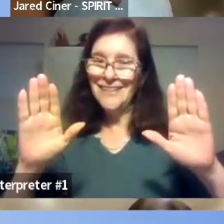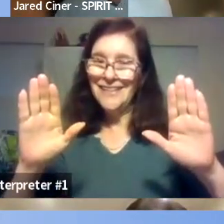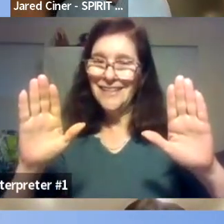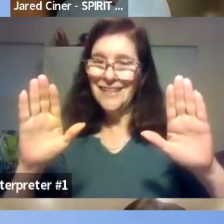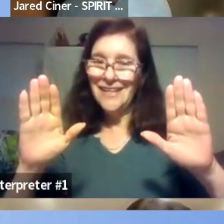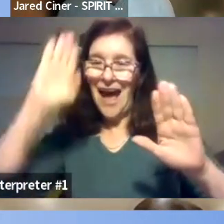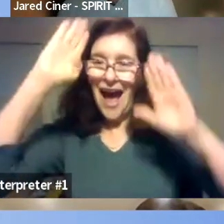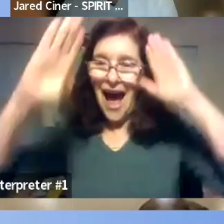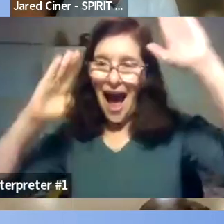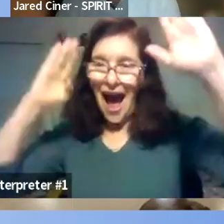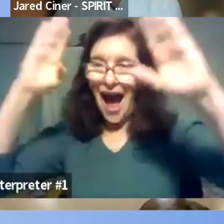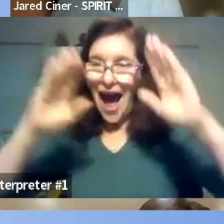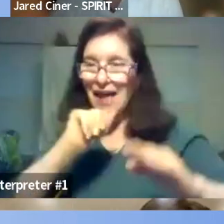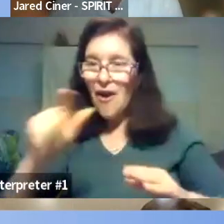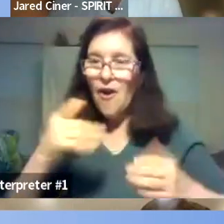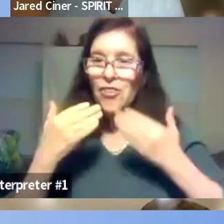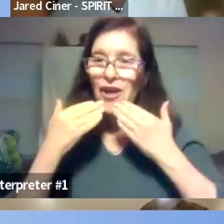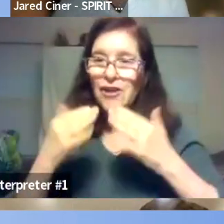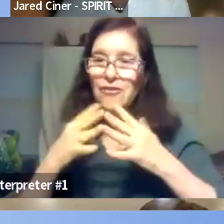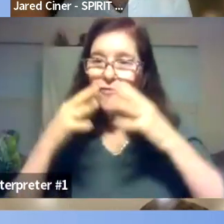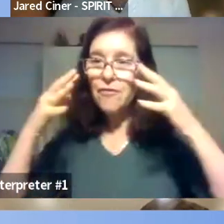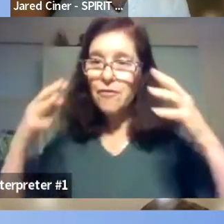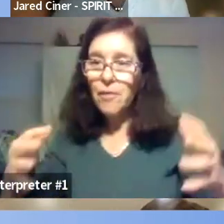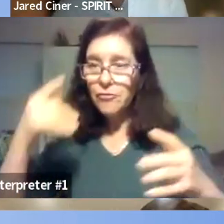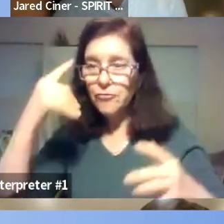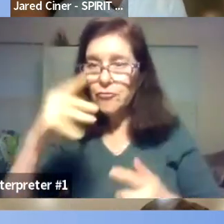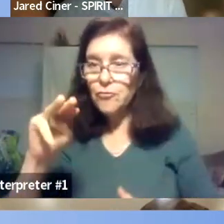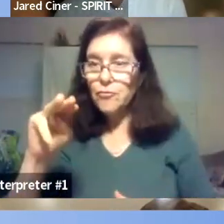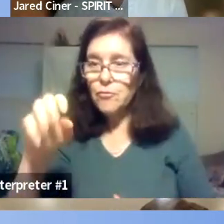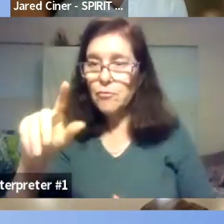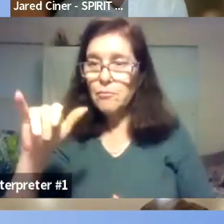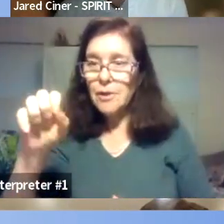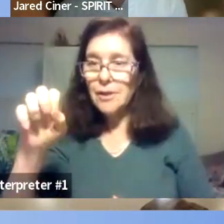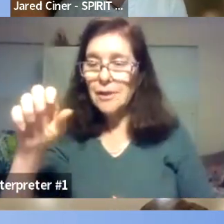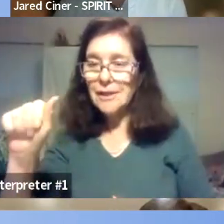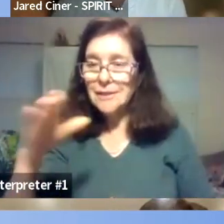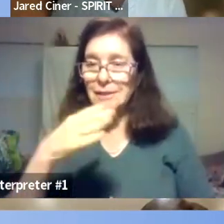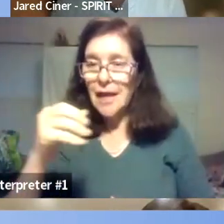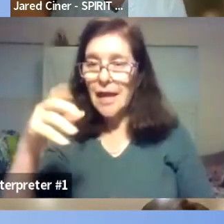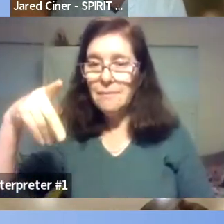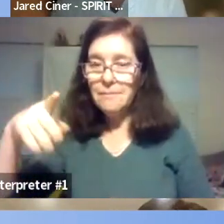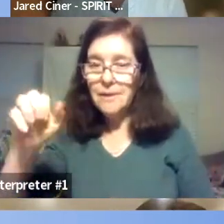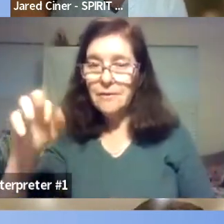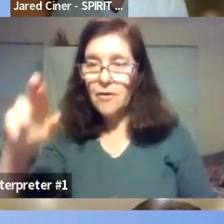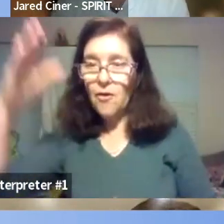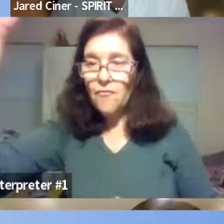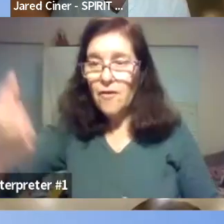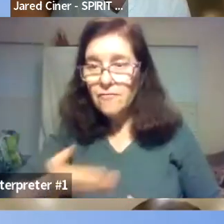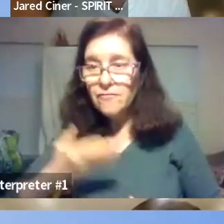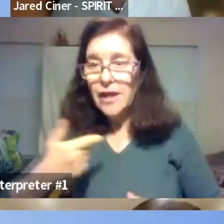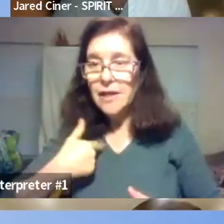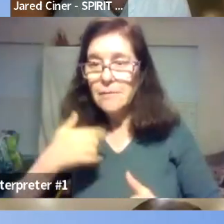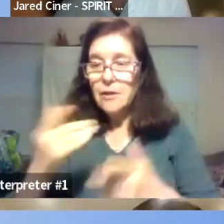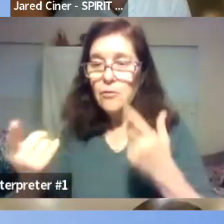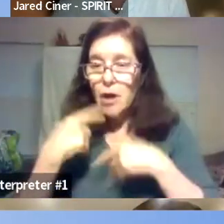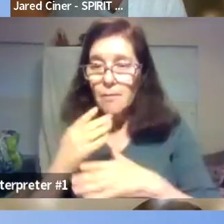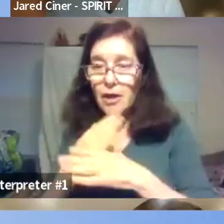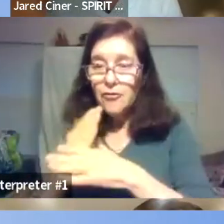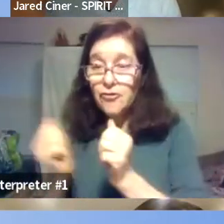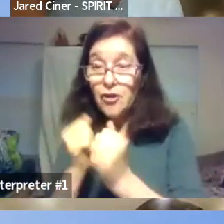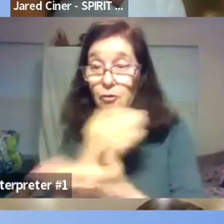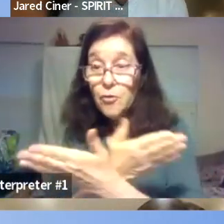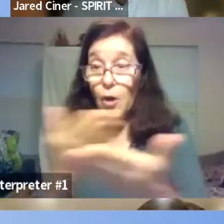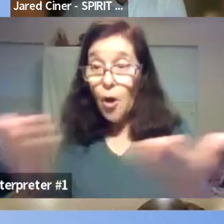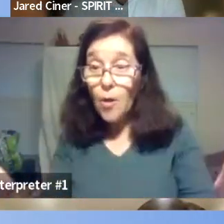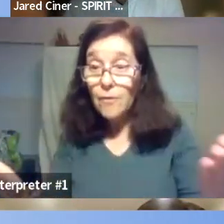Yeah. everybody, and thank you so much to Melissa and PCR for inviting me to come and share with you all.